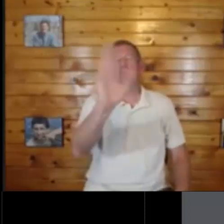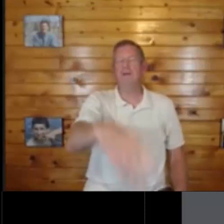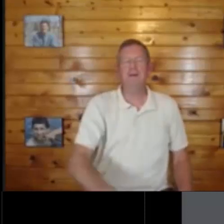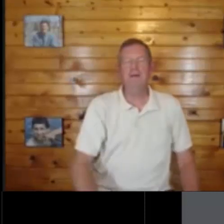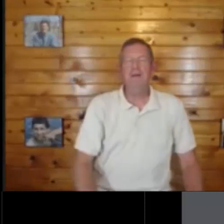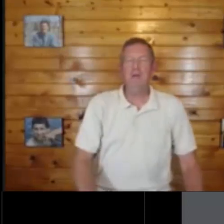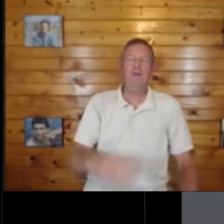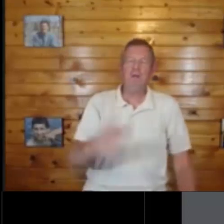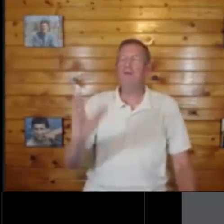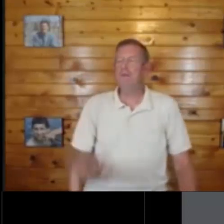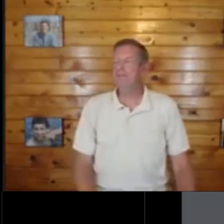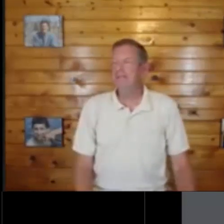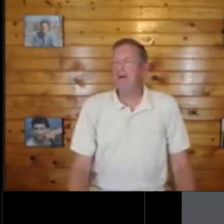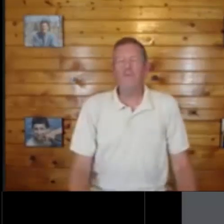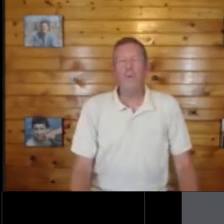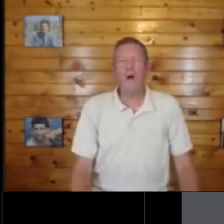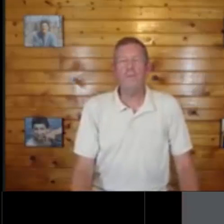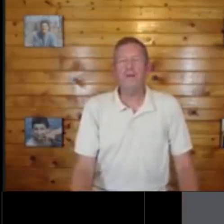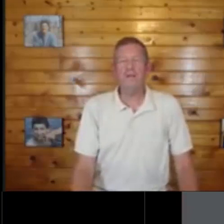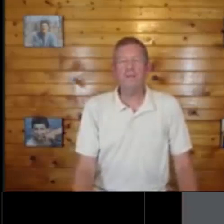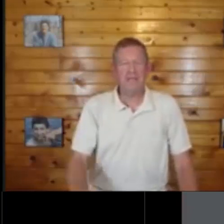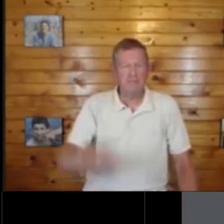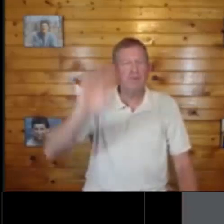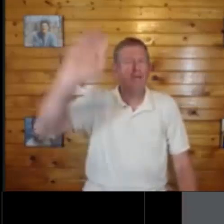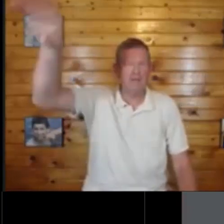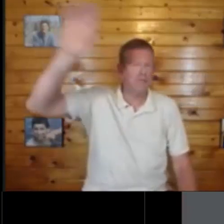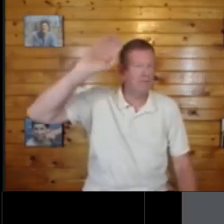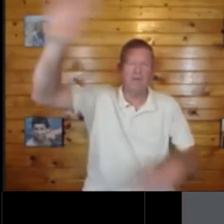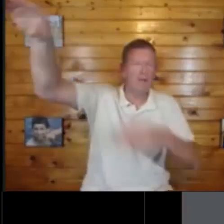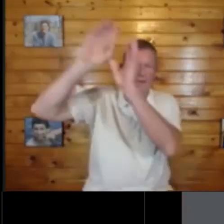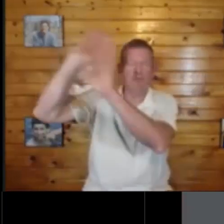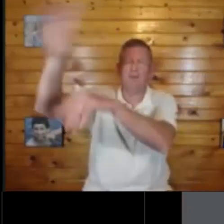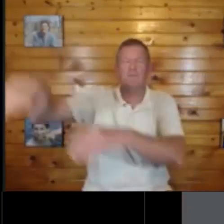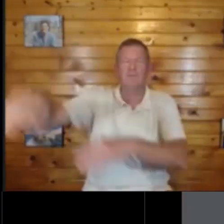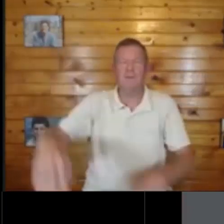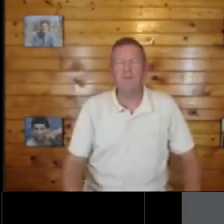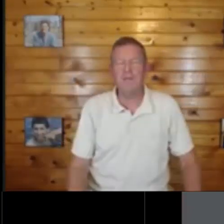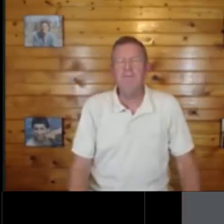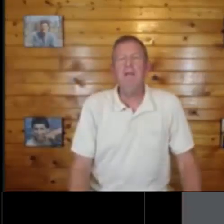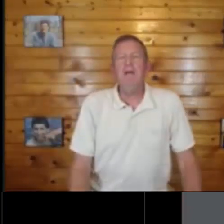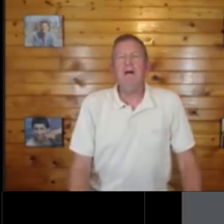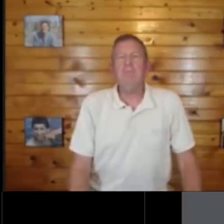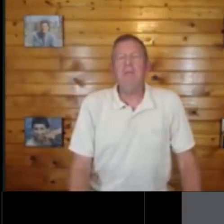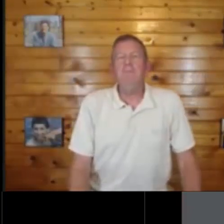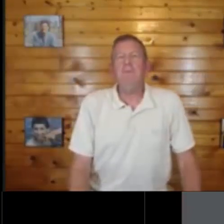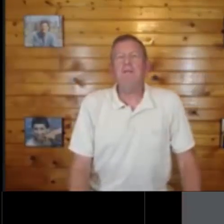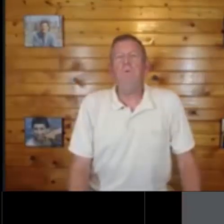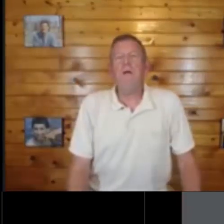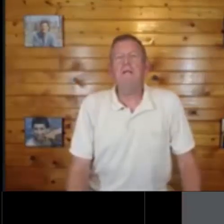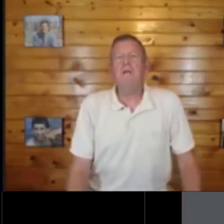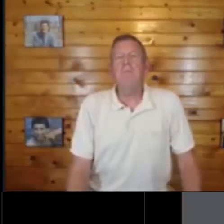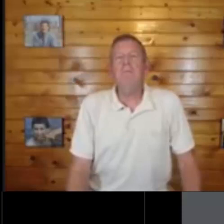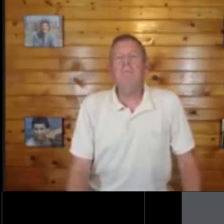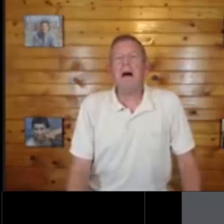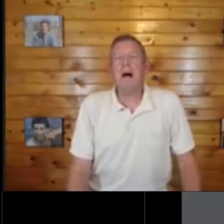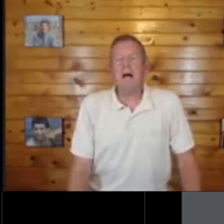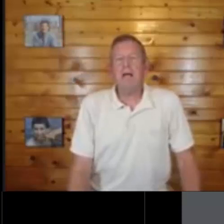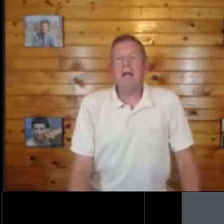No. You'd be a little overwhelmed but that's for later. That's for a lot of months from now, okay? But the point